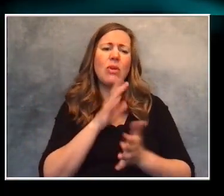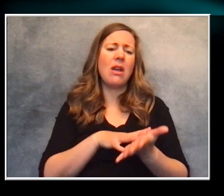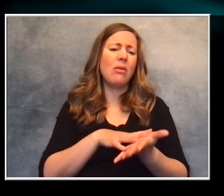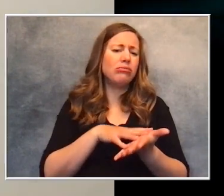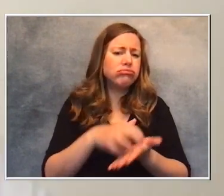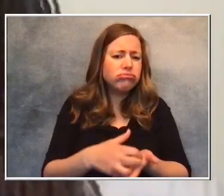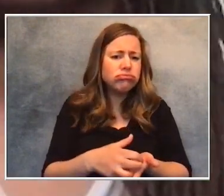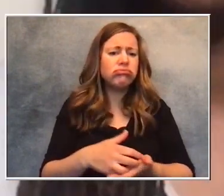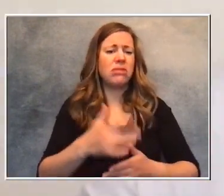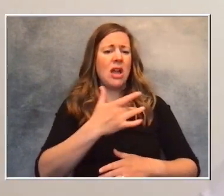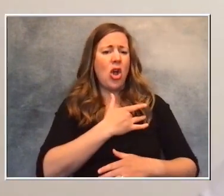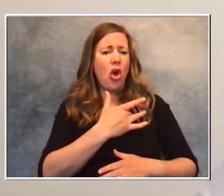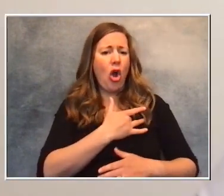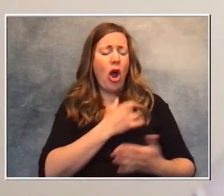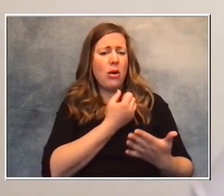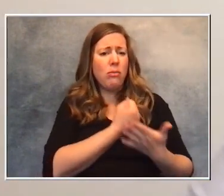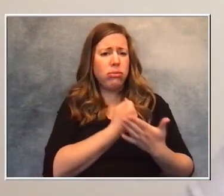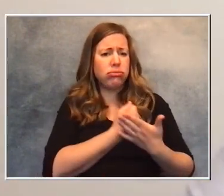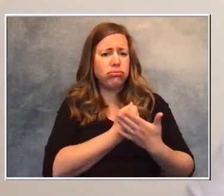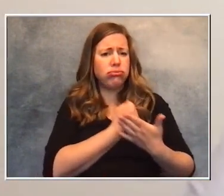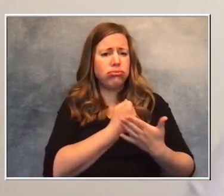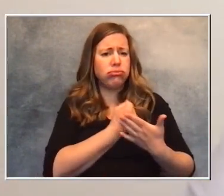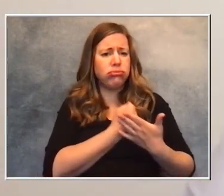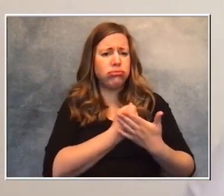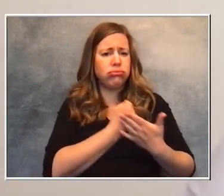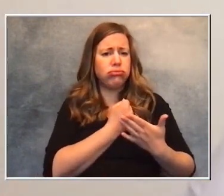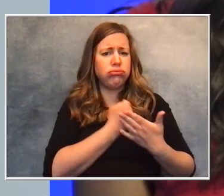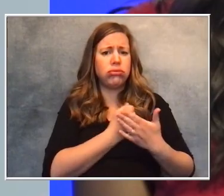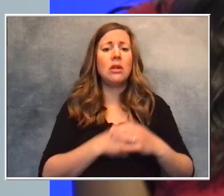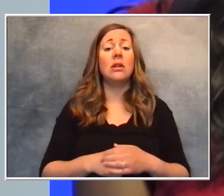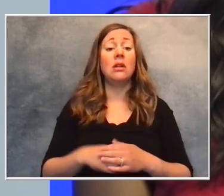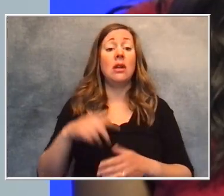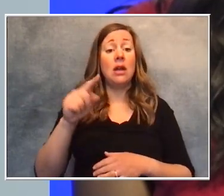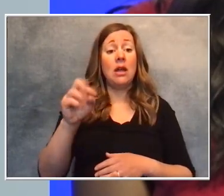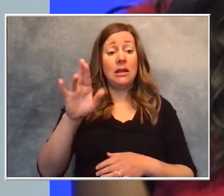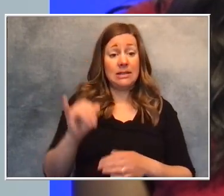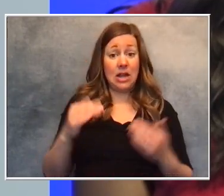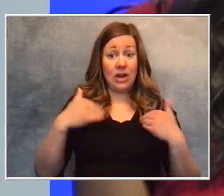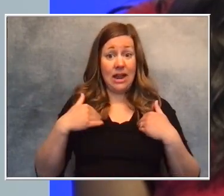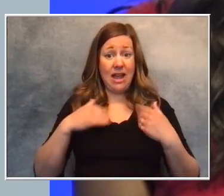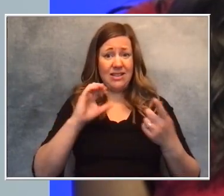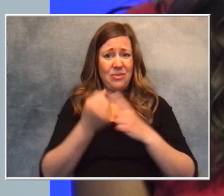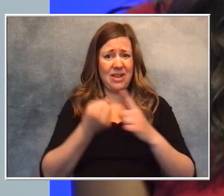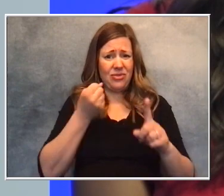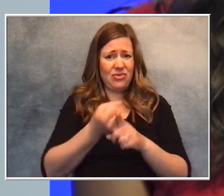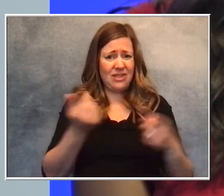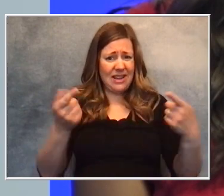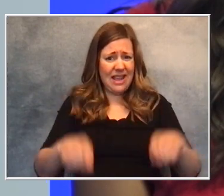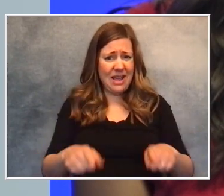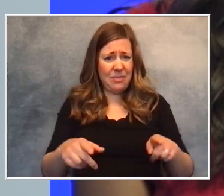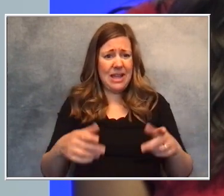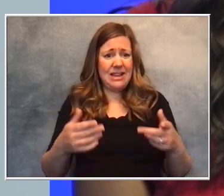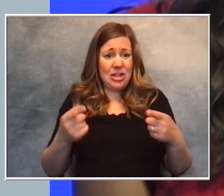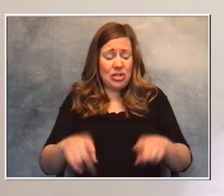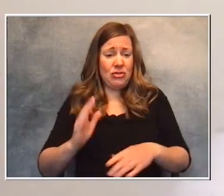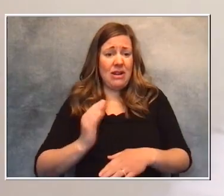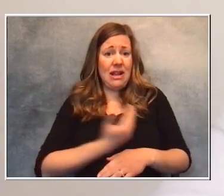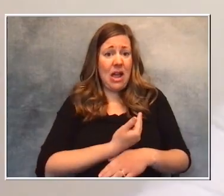heart pounding. Terry had an episode during one of our interviews and had to call 911. Hold on, my heart rate's going